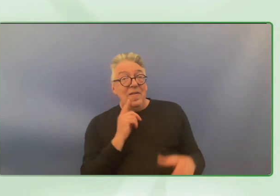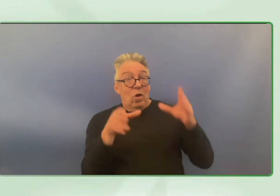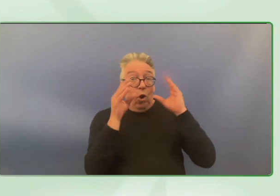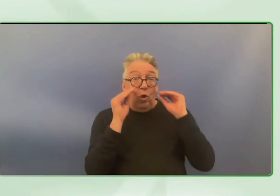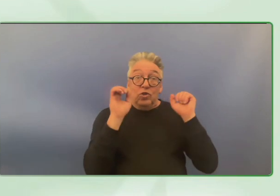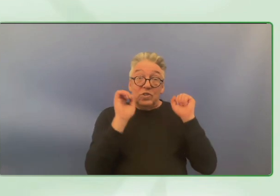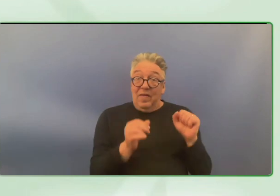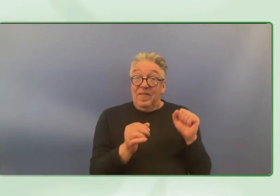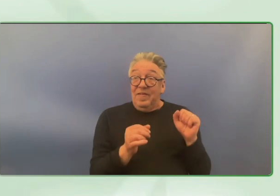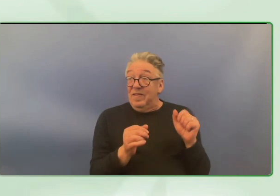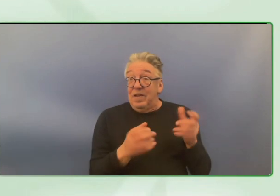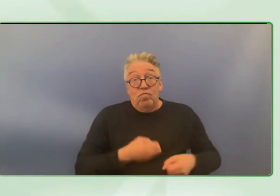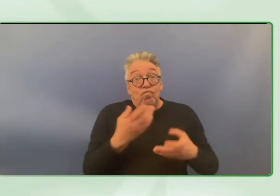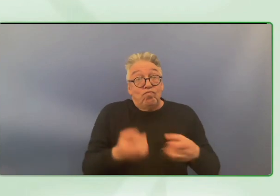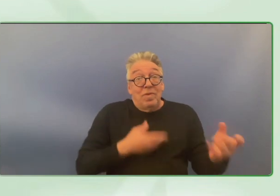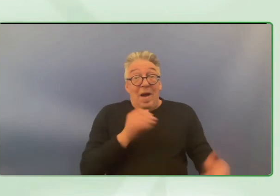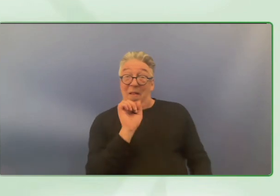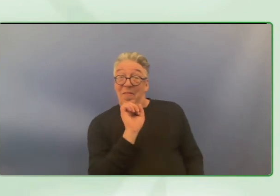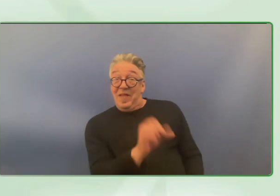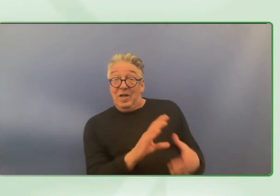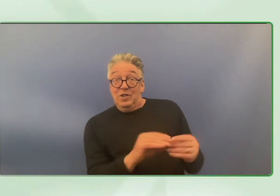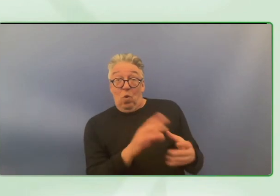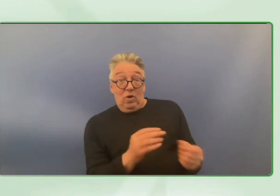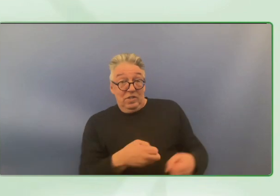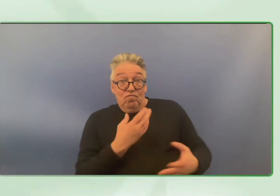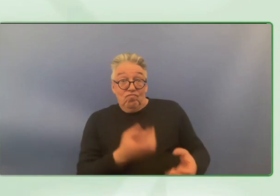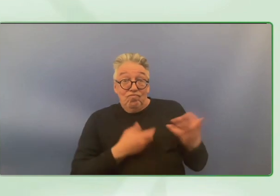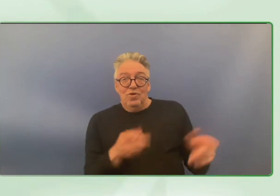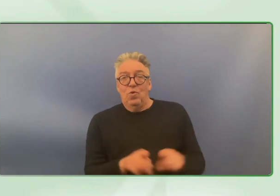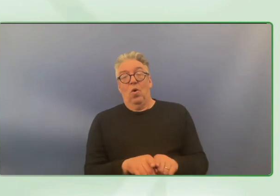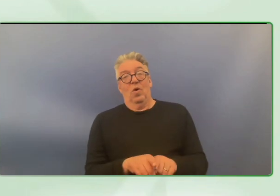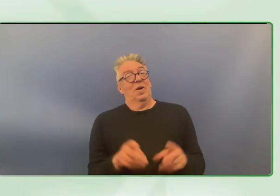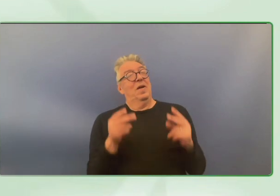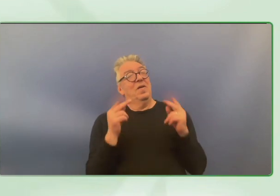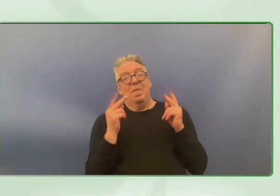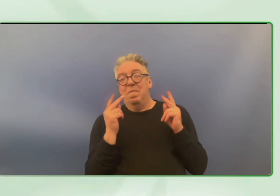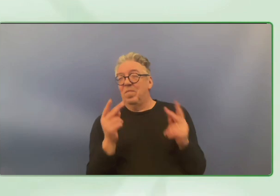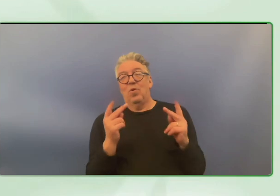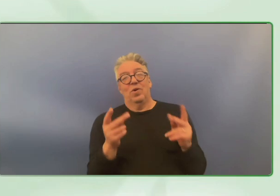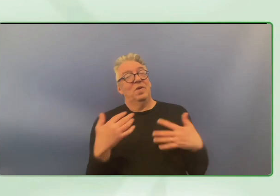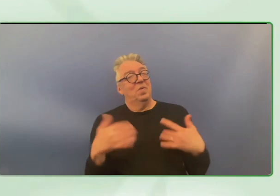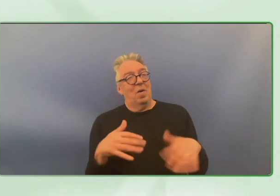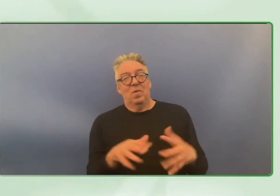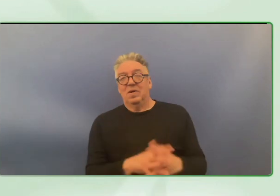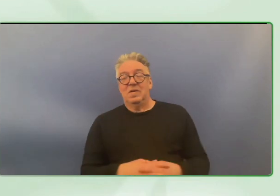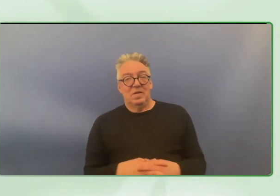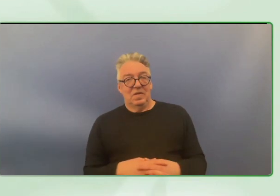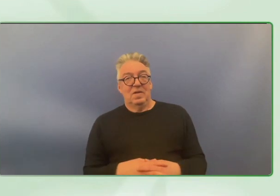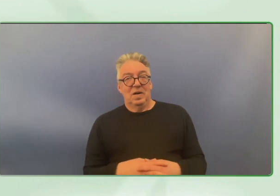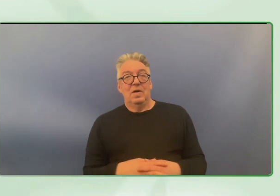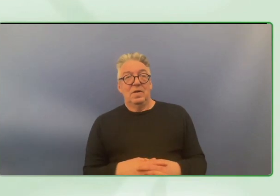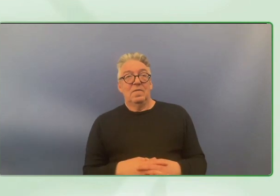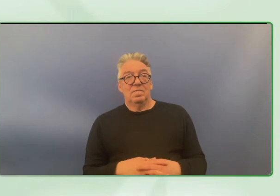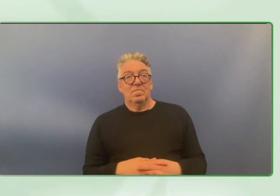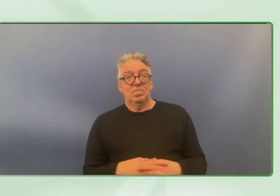their stories as well. So that's awesome. Very important to cultural stability